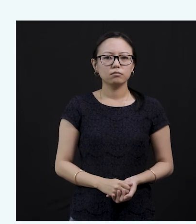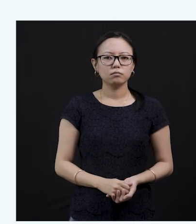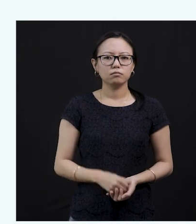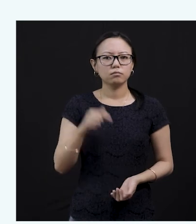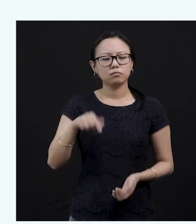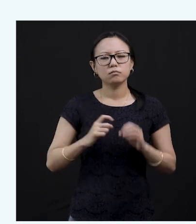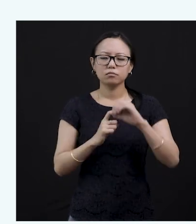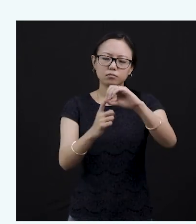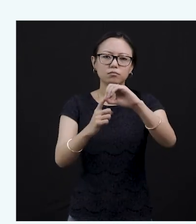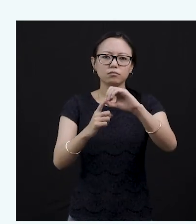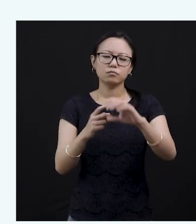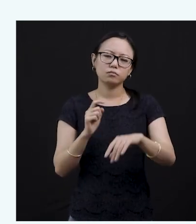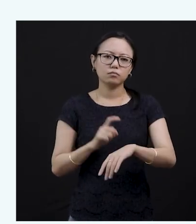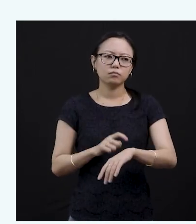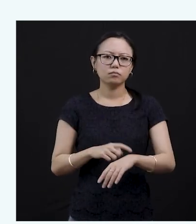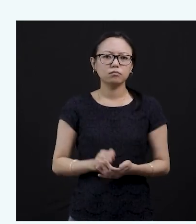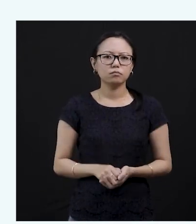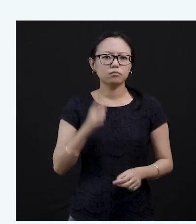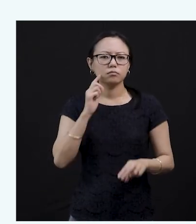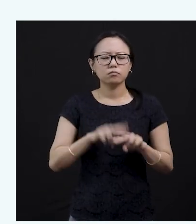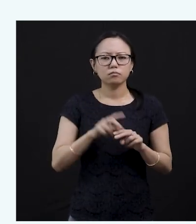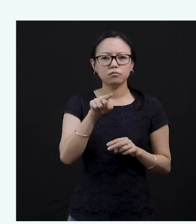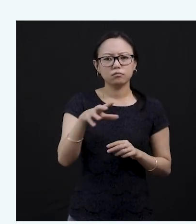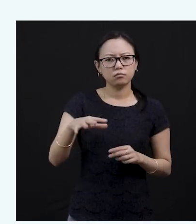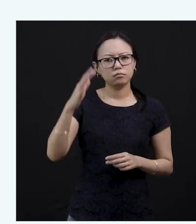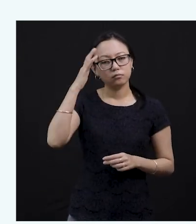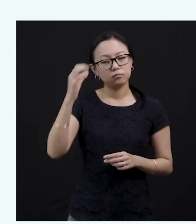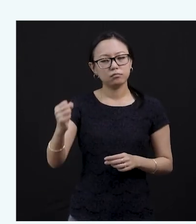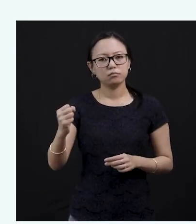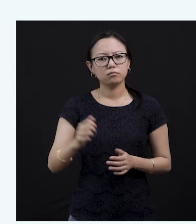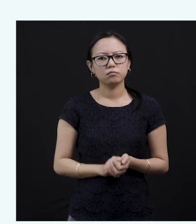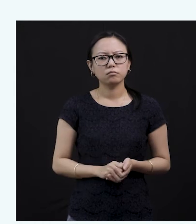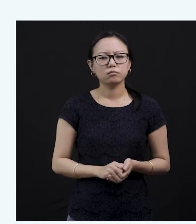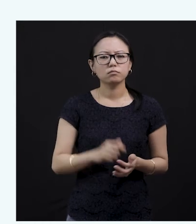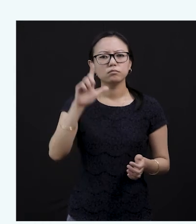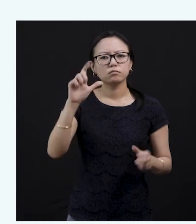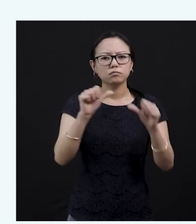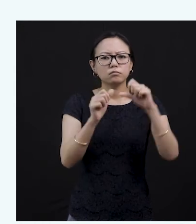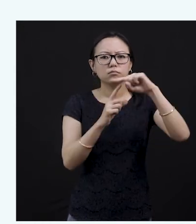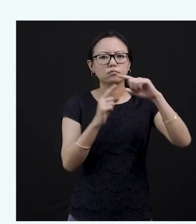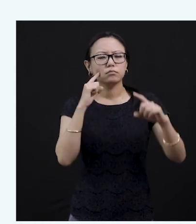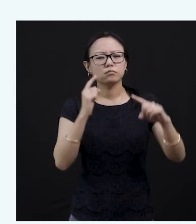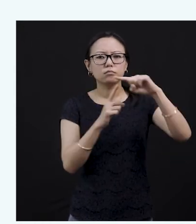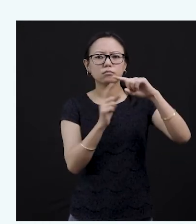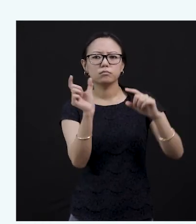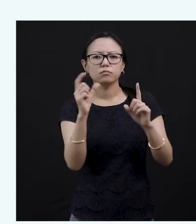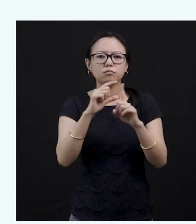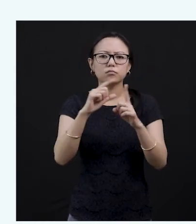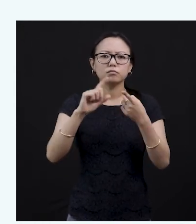it's question time. So if you remember, how many lines are there in a latitude? We